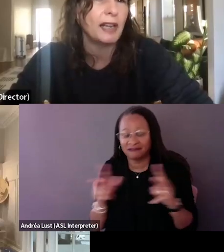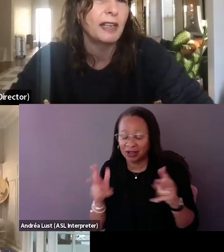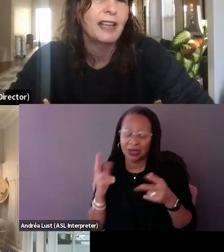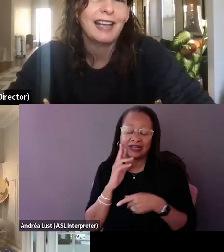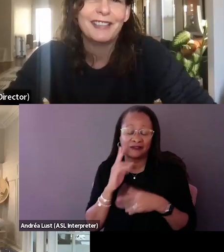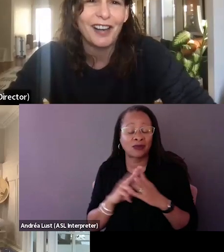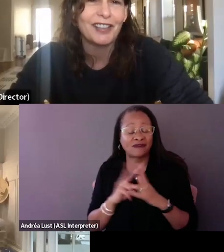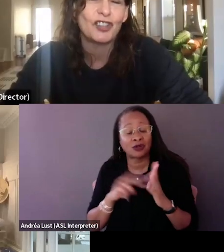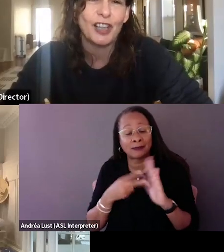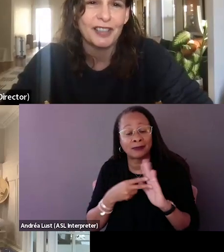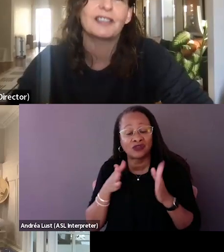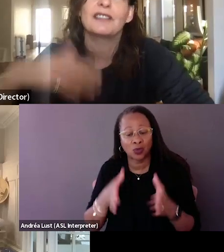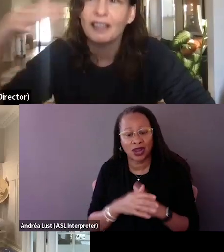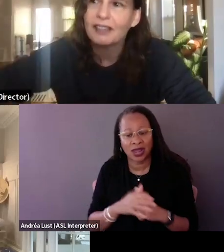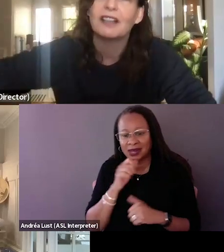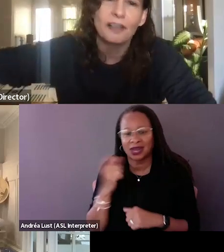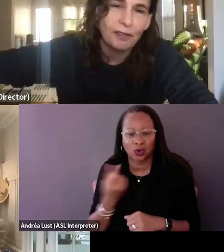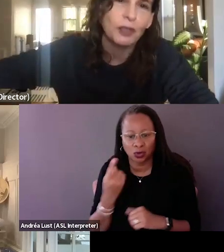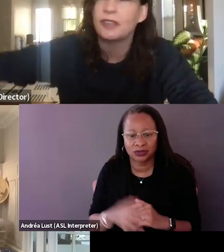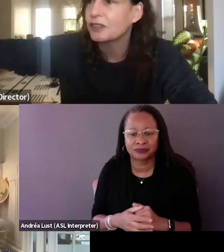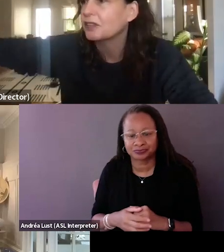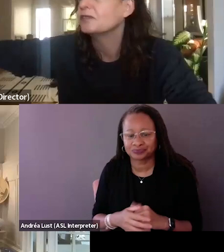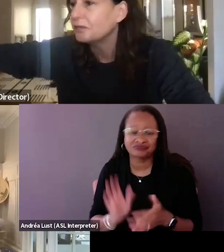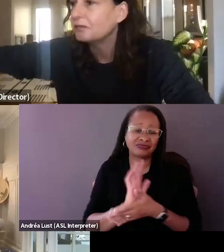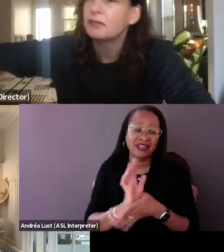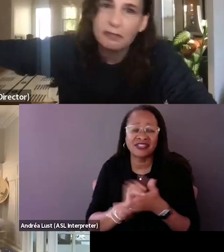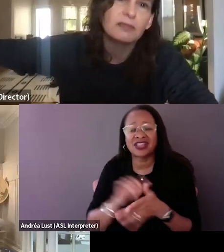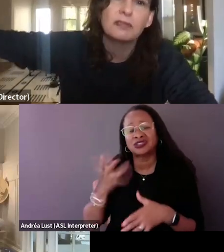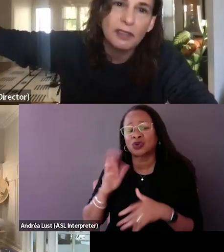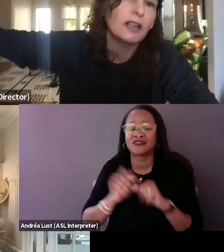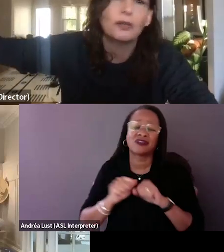meaningful way, and not just a film that sort of,